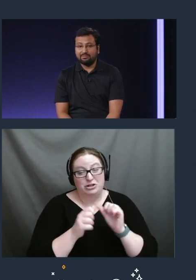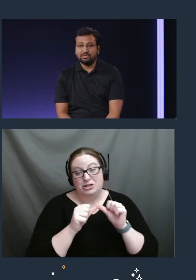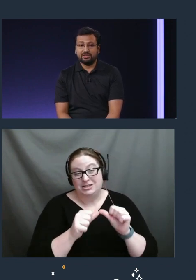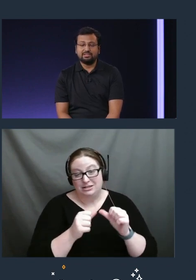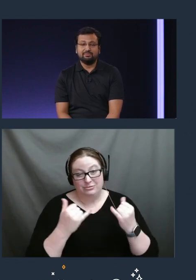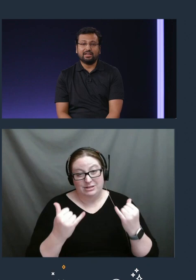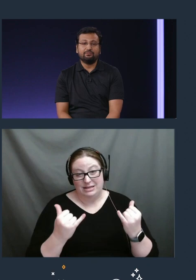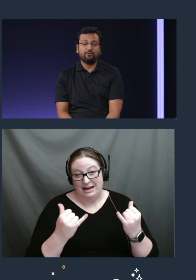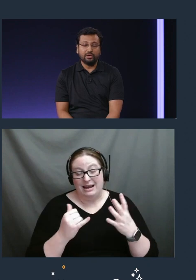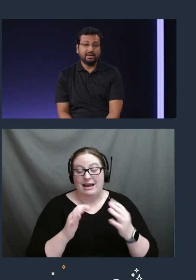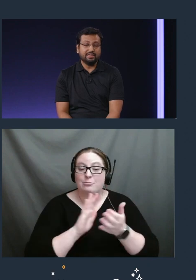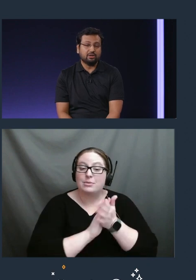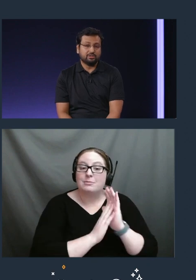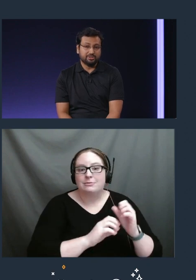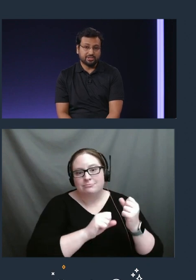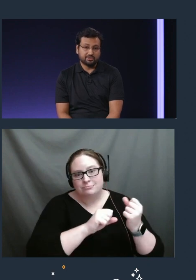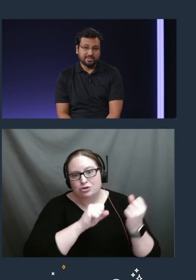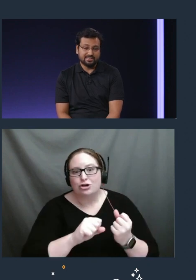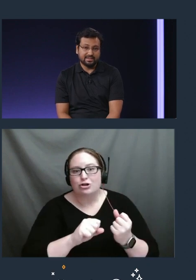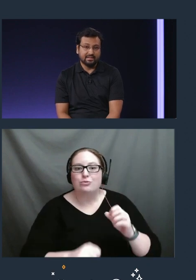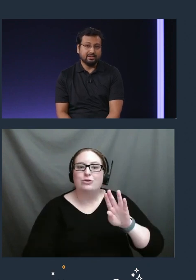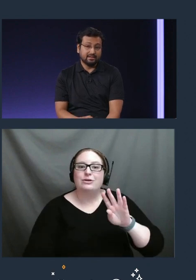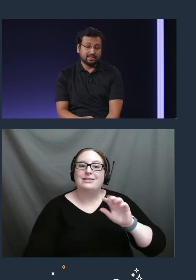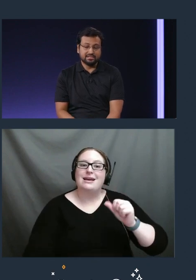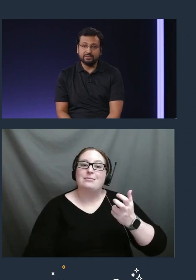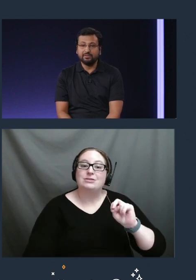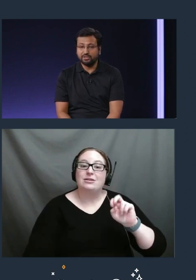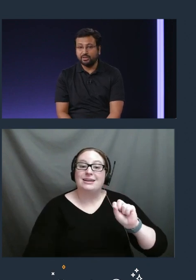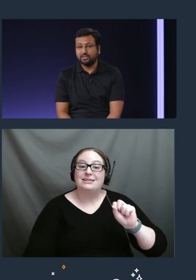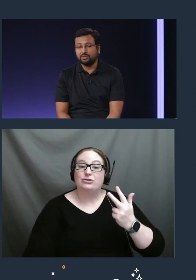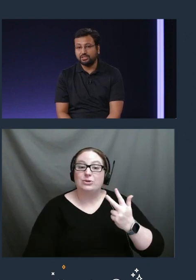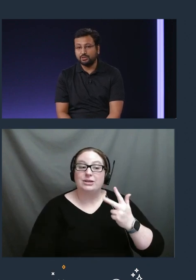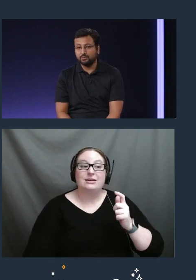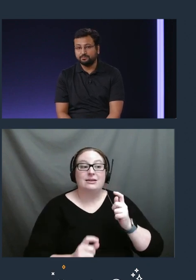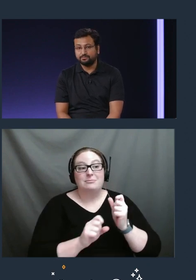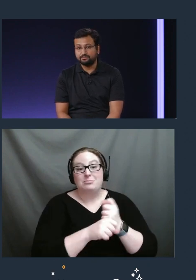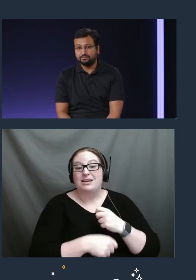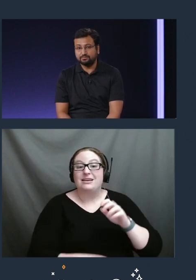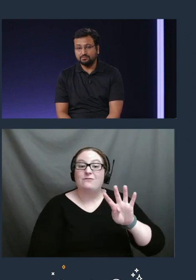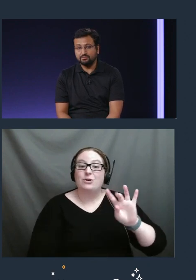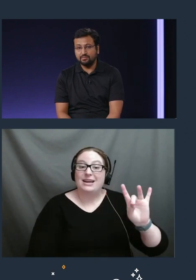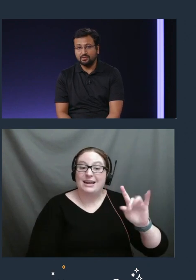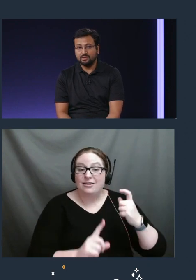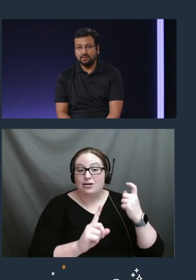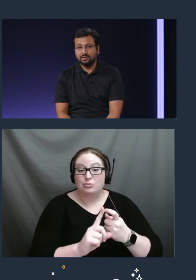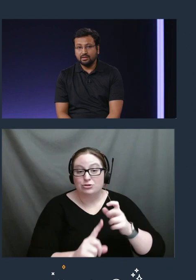with Amazon S3 making 48 contributions to S3A last year in 2022.